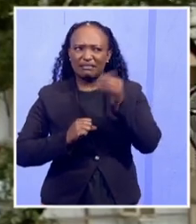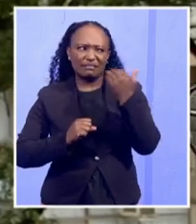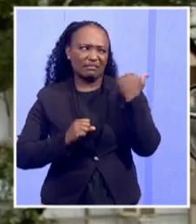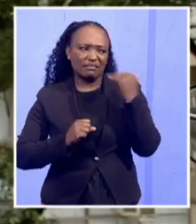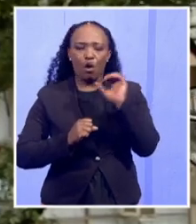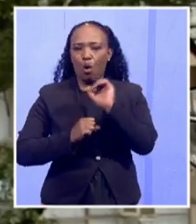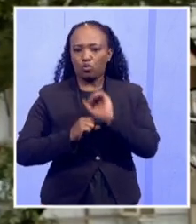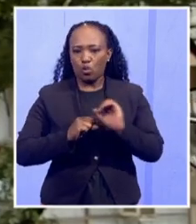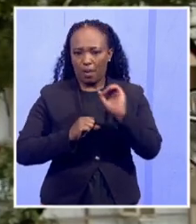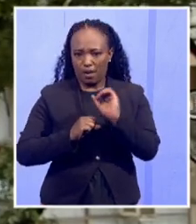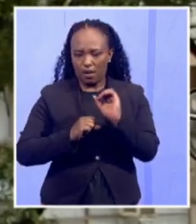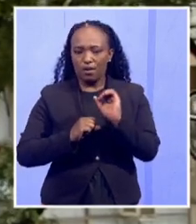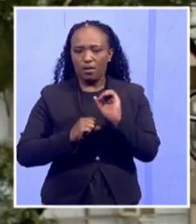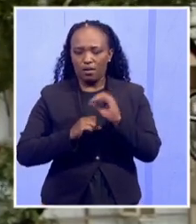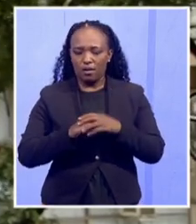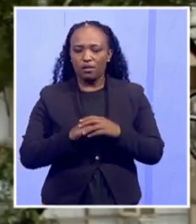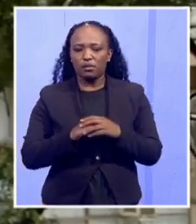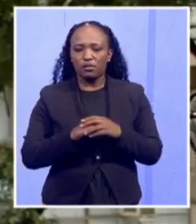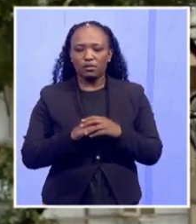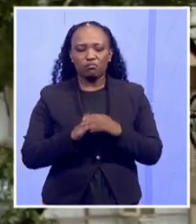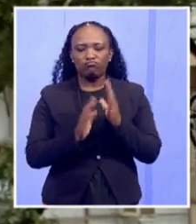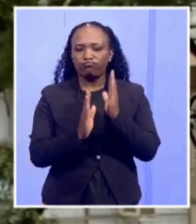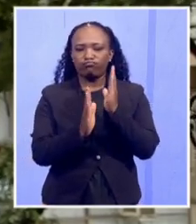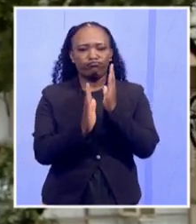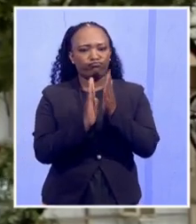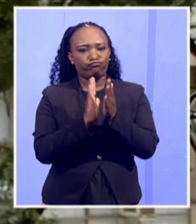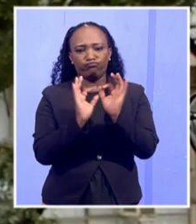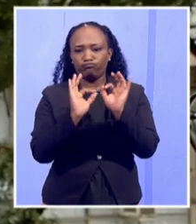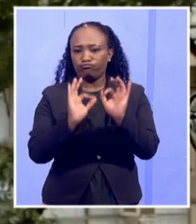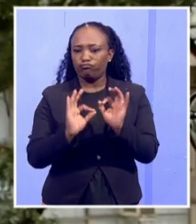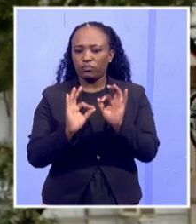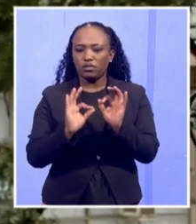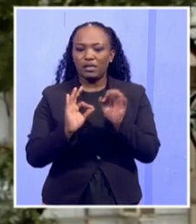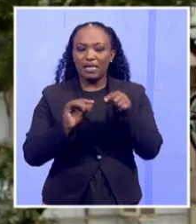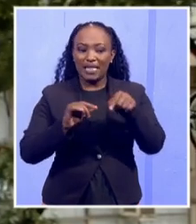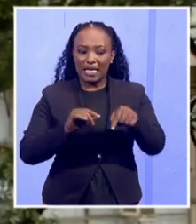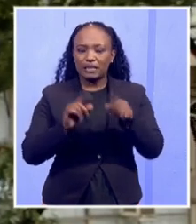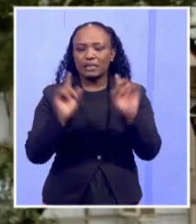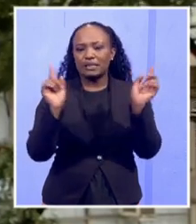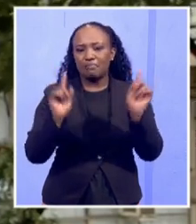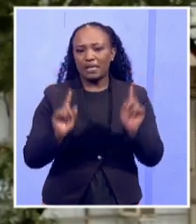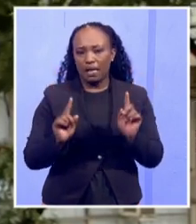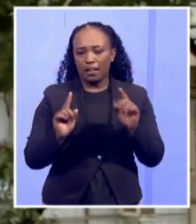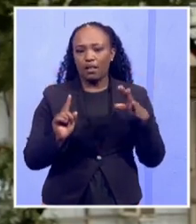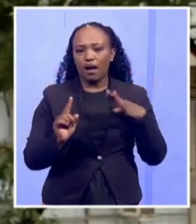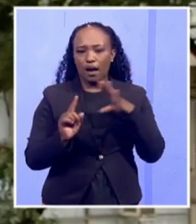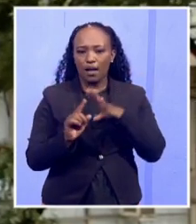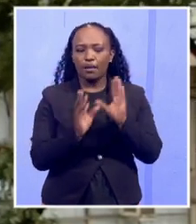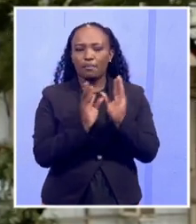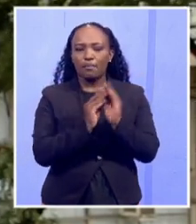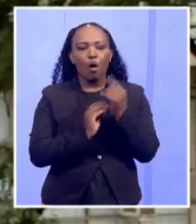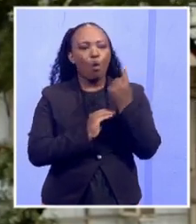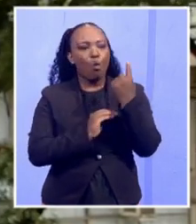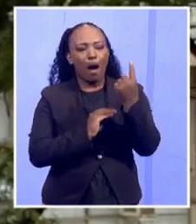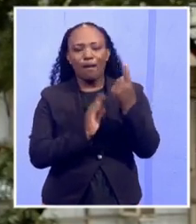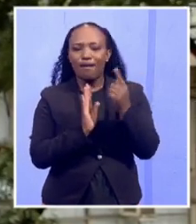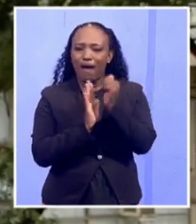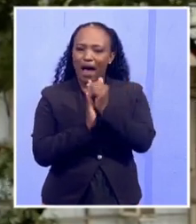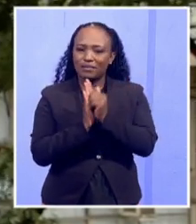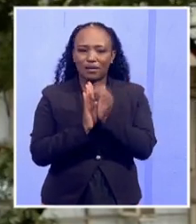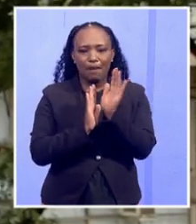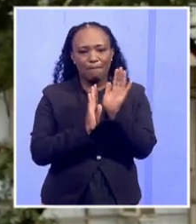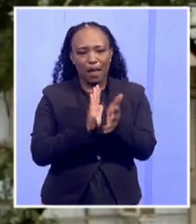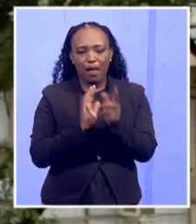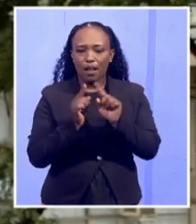October. So on that, it was straightforward that this extraordinary council meeting is going to be one item. The one item